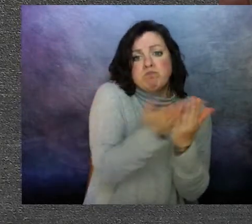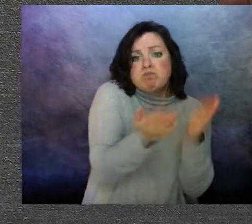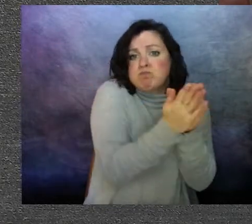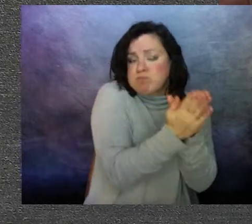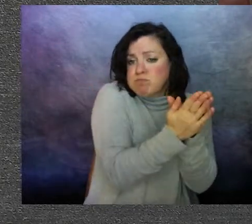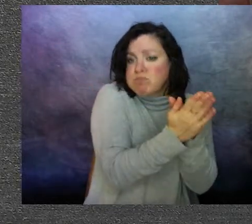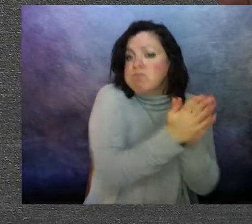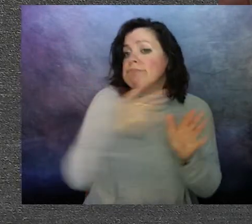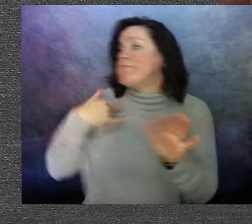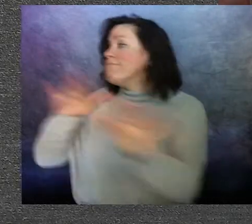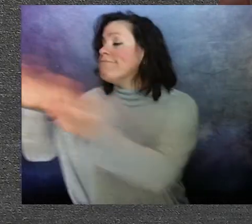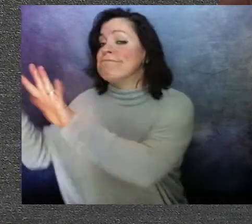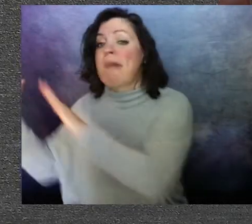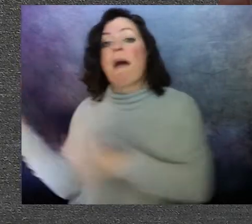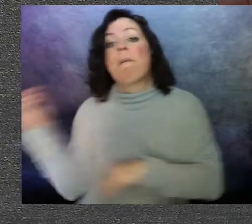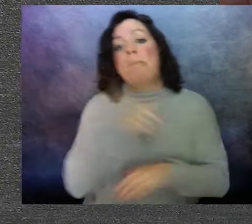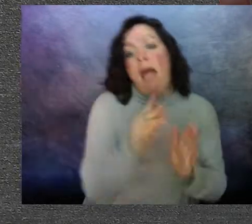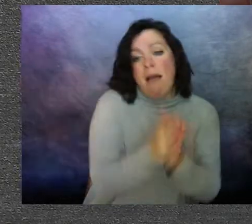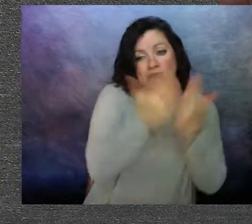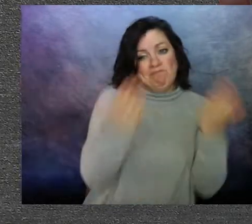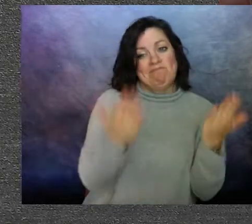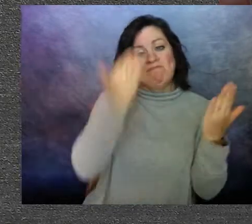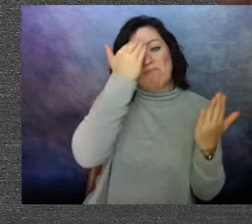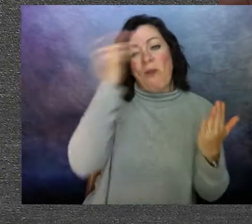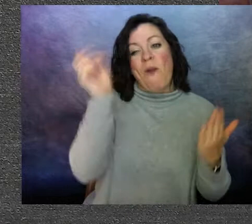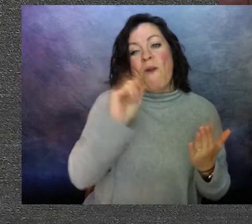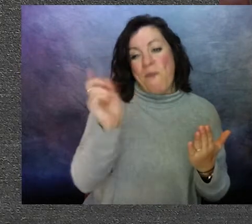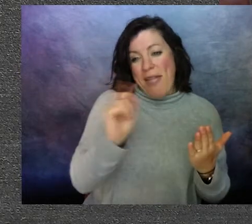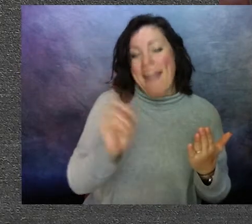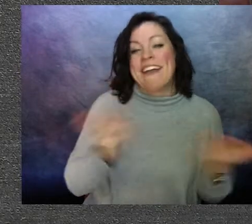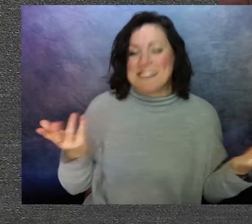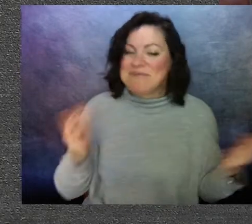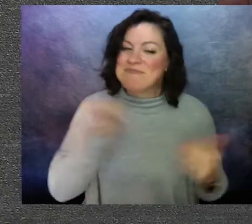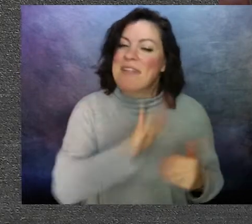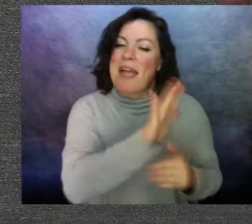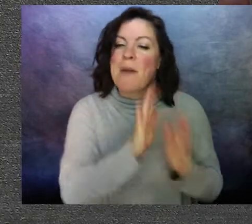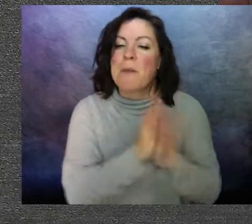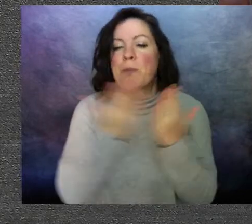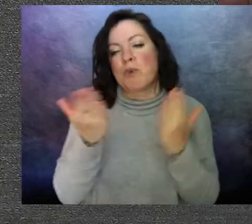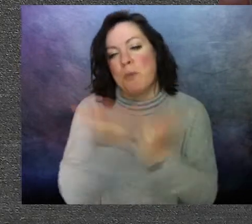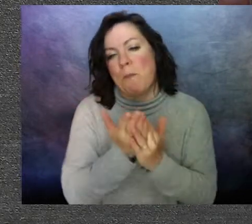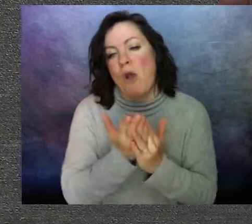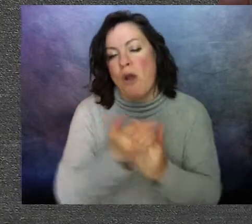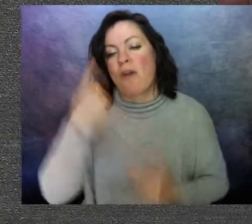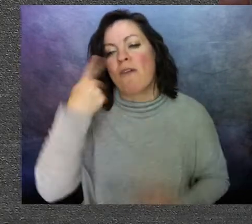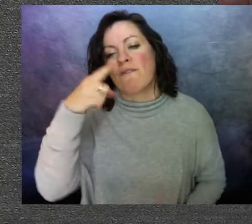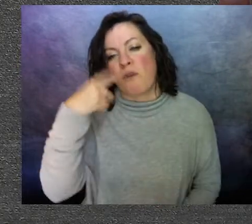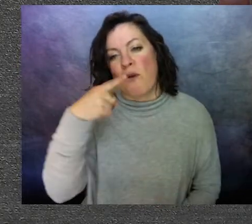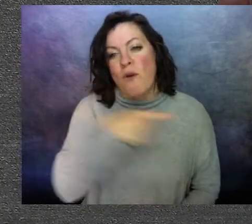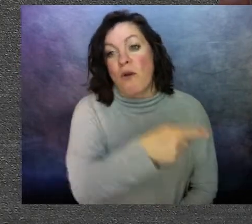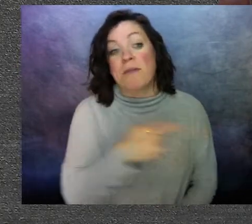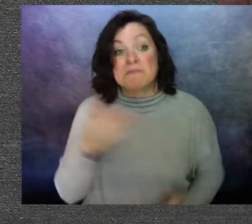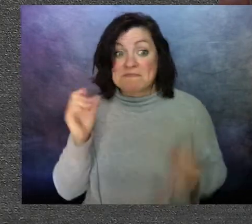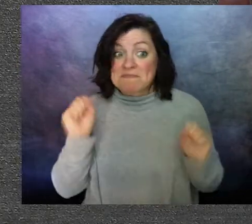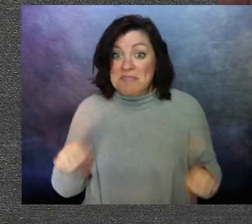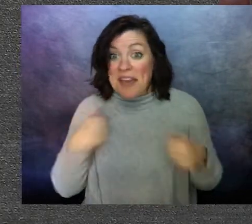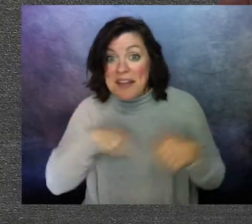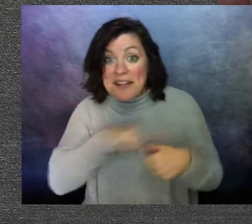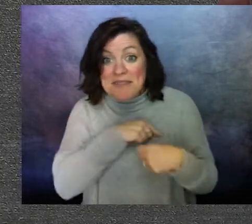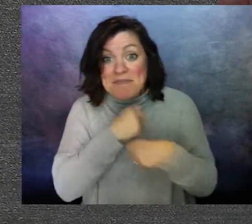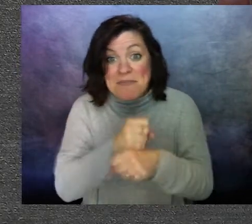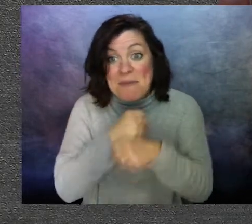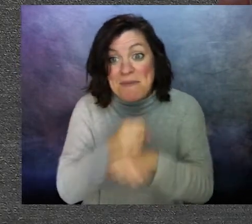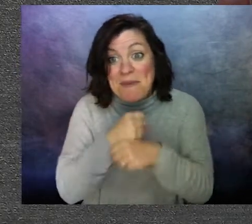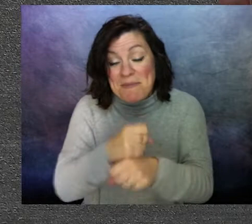Oh, perfect. So sometimes you get interrupted, right? Yeah. Or you don't have time to finish. So these can come in handy, right? Mm-hmm. Okay, so let's make